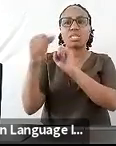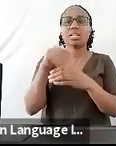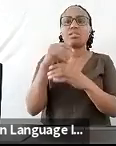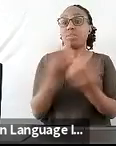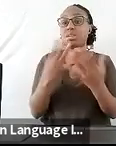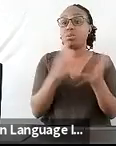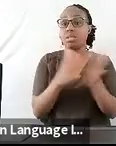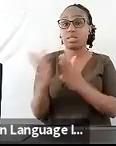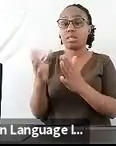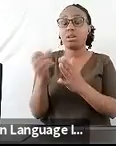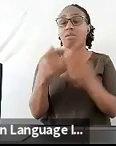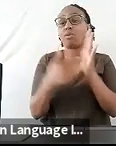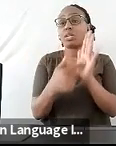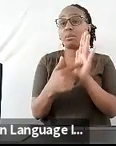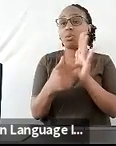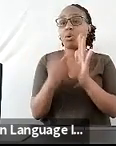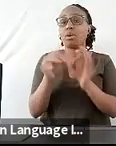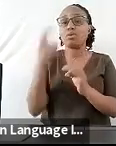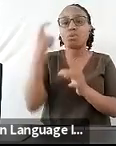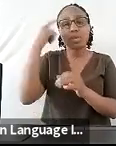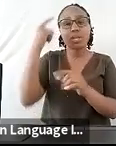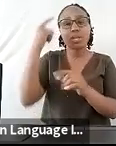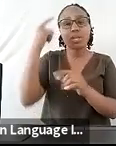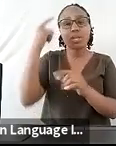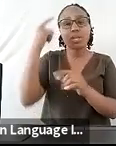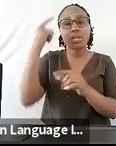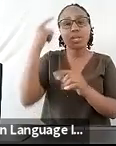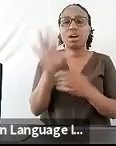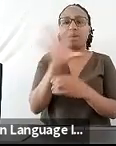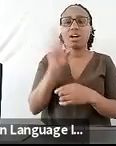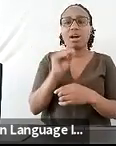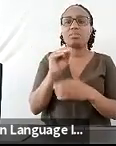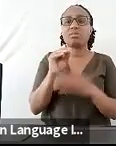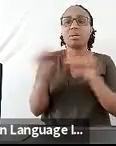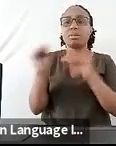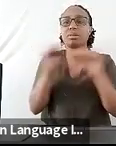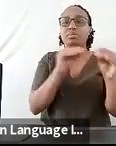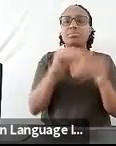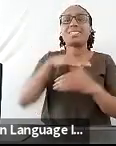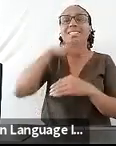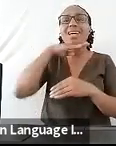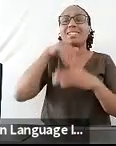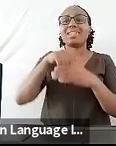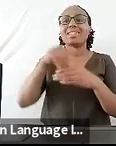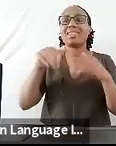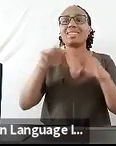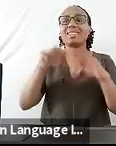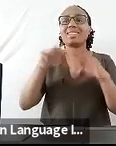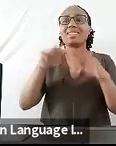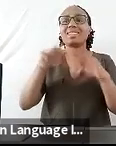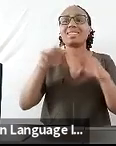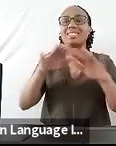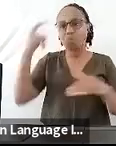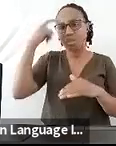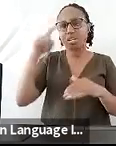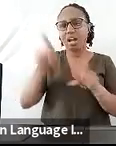African migrants and refugees dying in the Mediterranean Sea, and you thought to yourself as an African, hey, this is an important issue, I would like to go